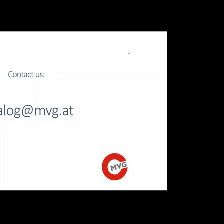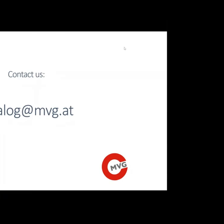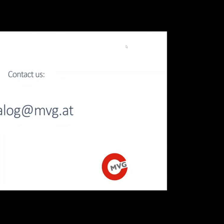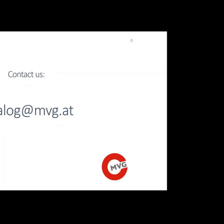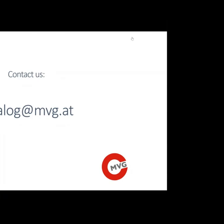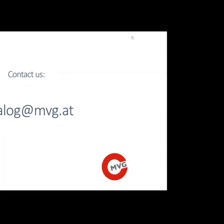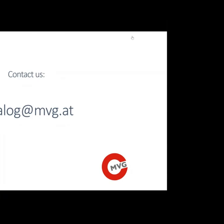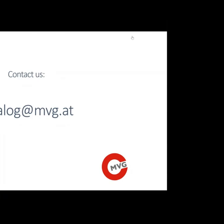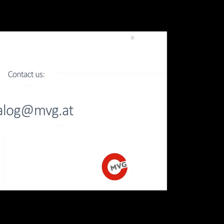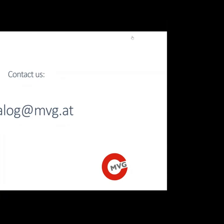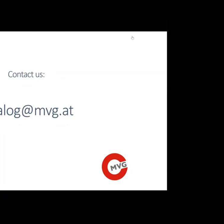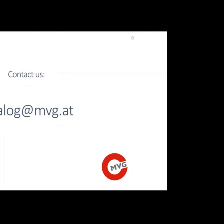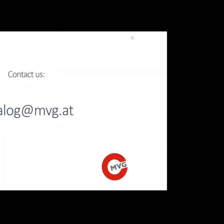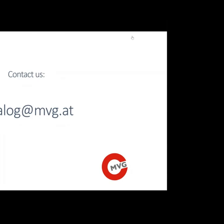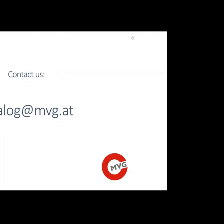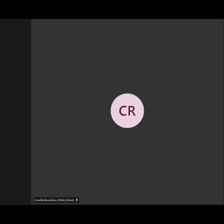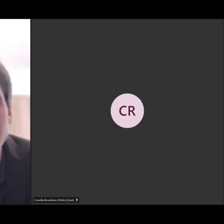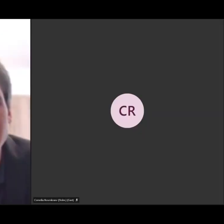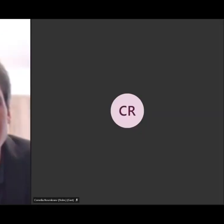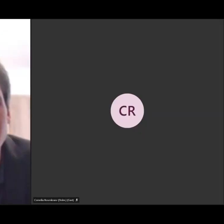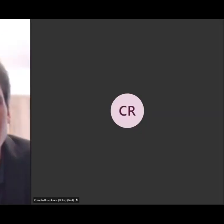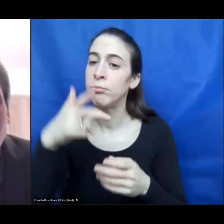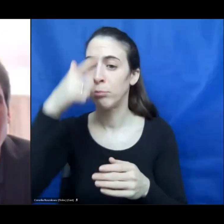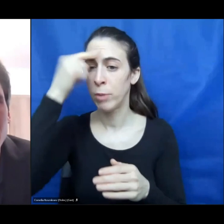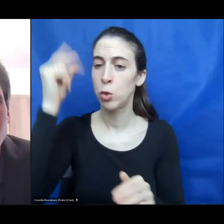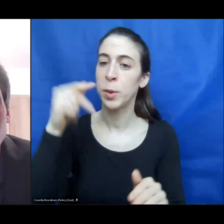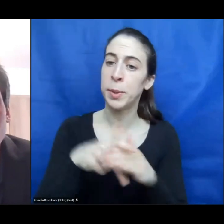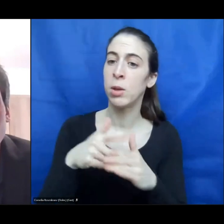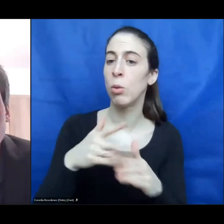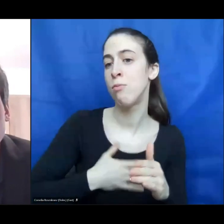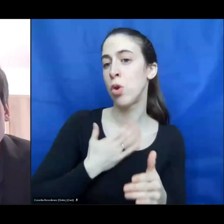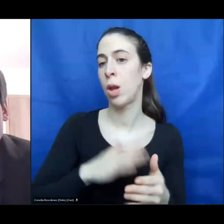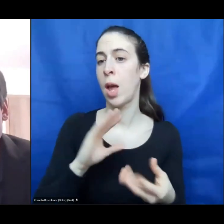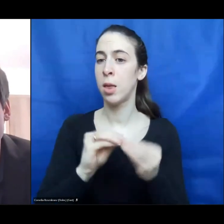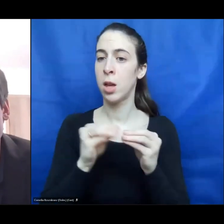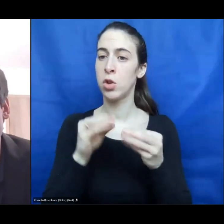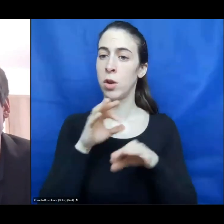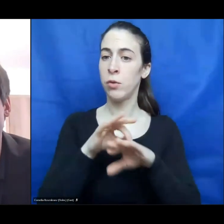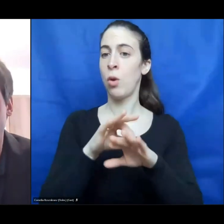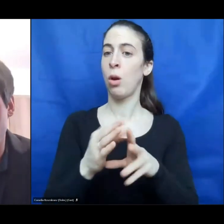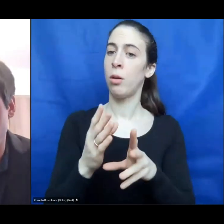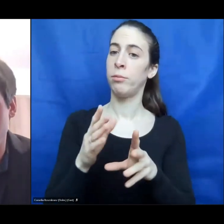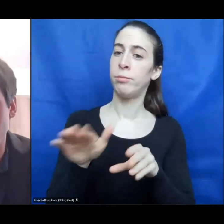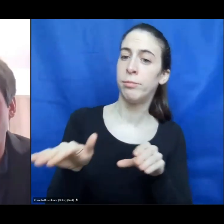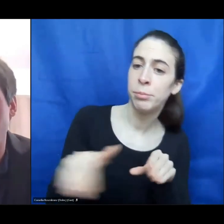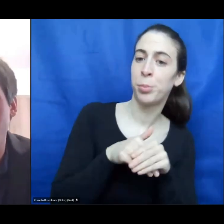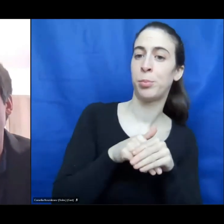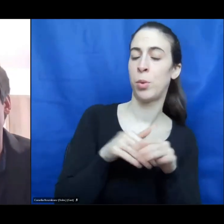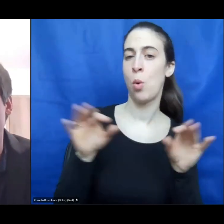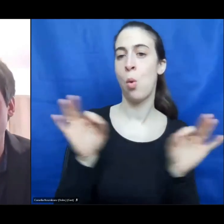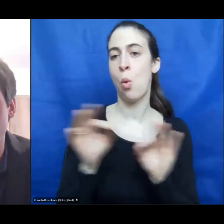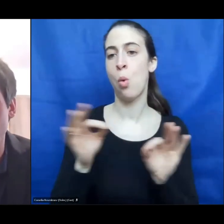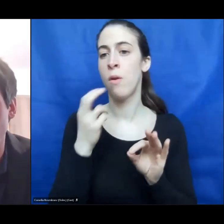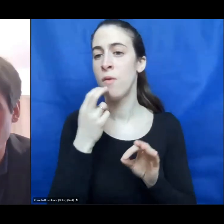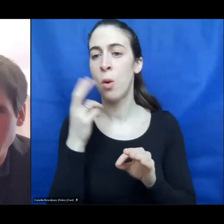network. If you are an entrepreneur with disability who want to become an or an individual